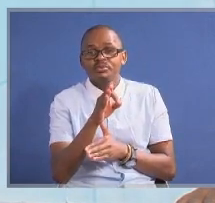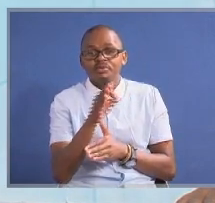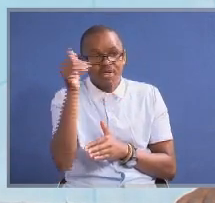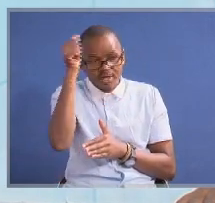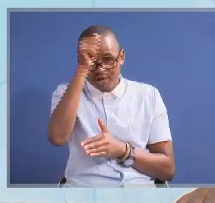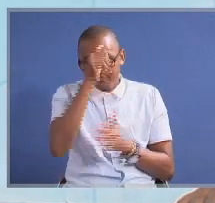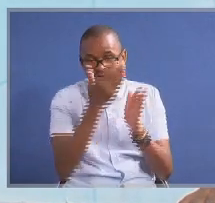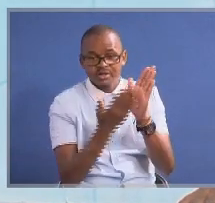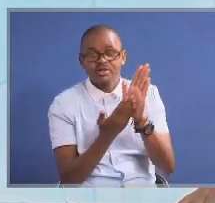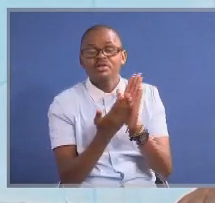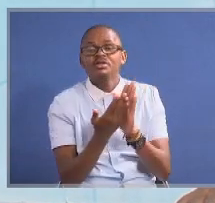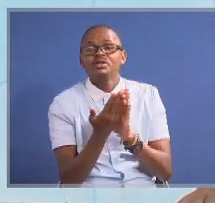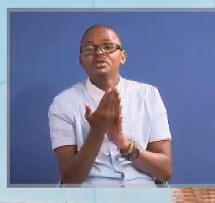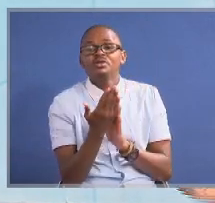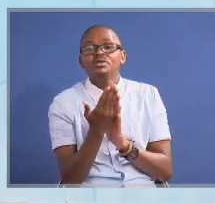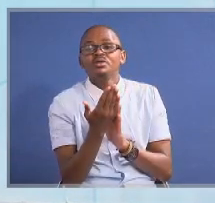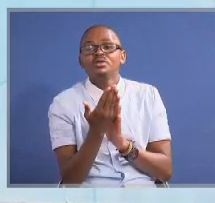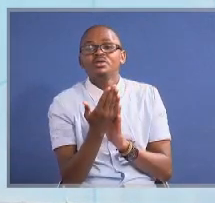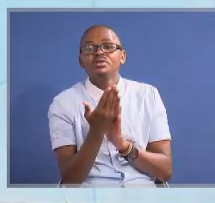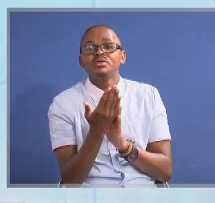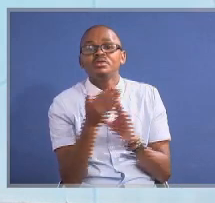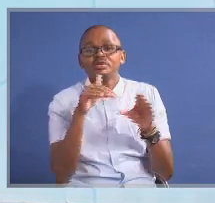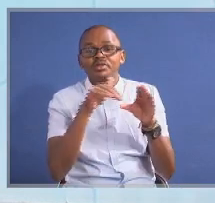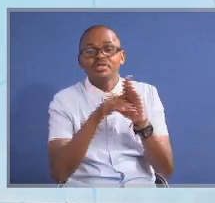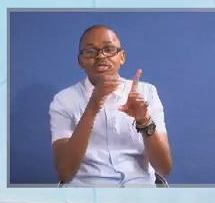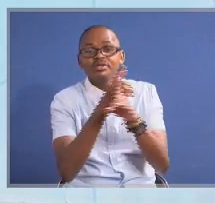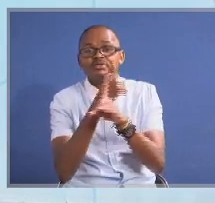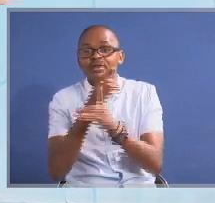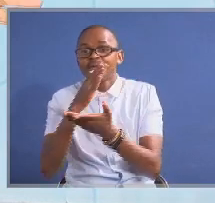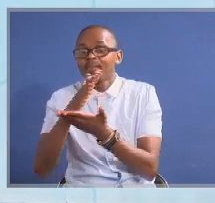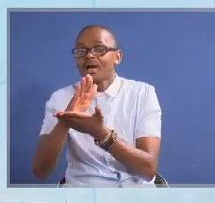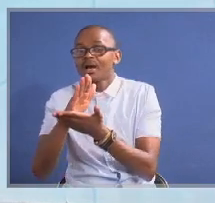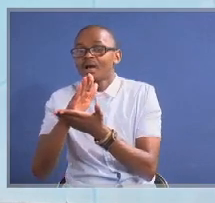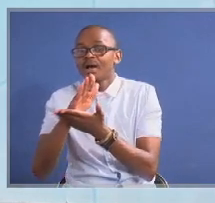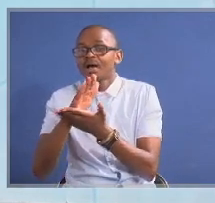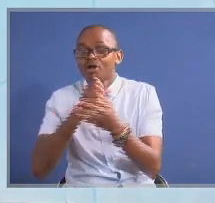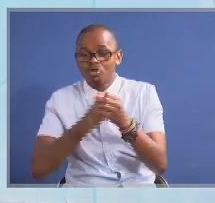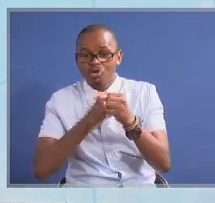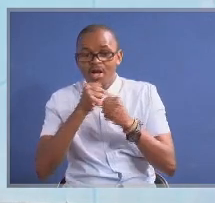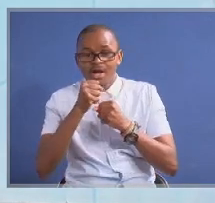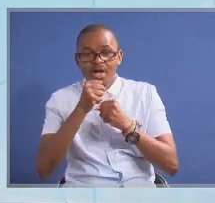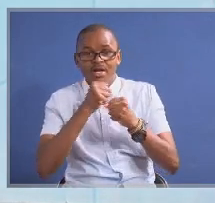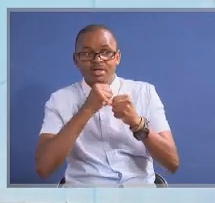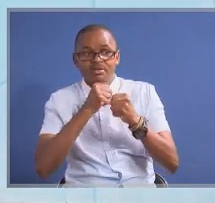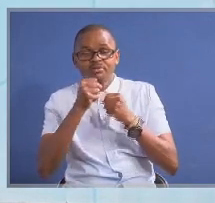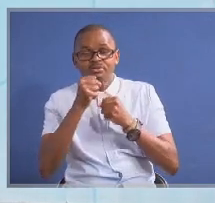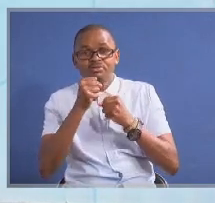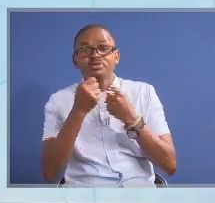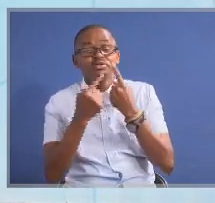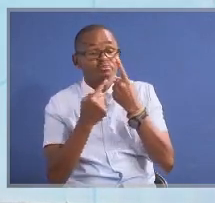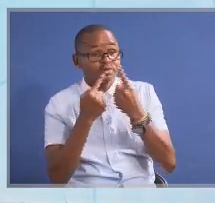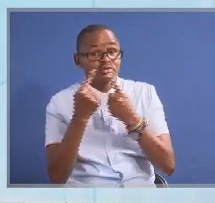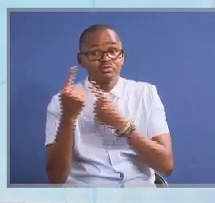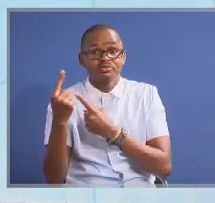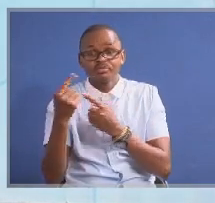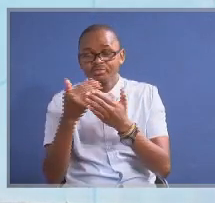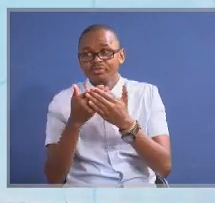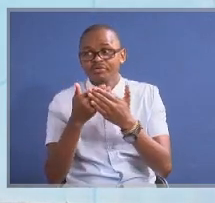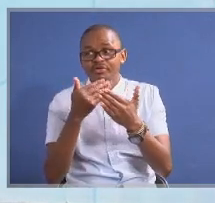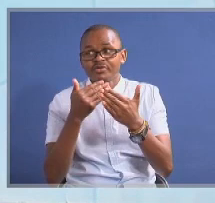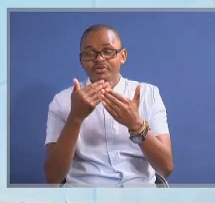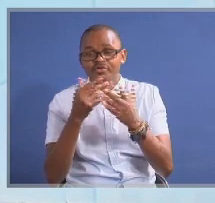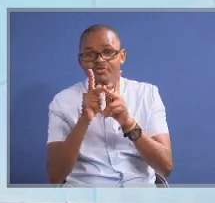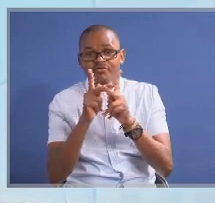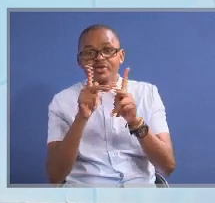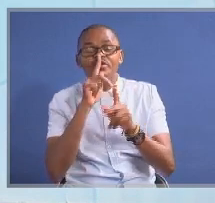of Africa's development in different parts of Russia, including Rwanda, I think. Yes, in speaking next couple of months. Speaking of which, before that